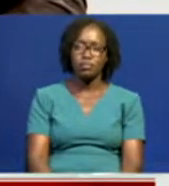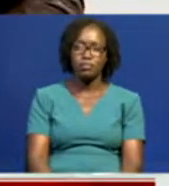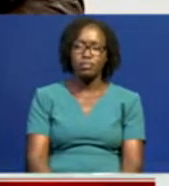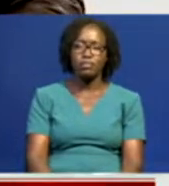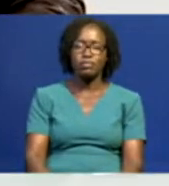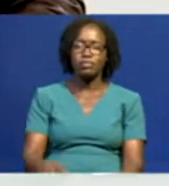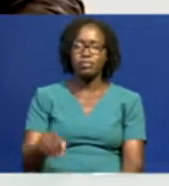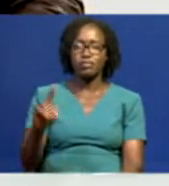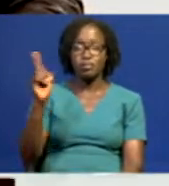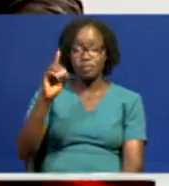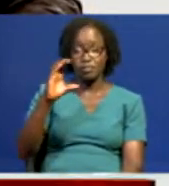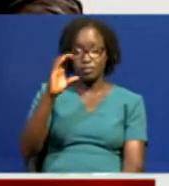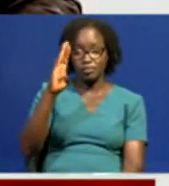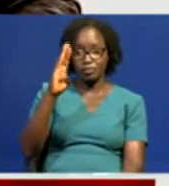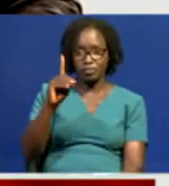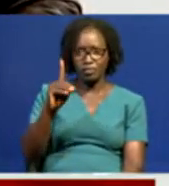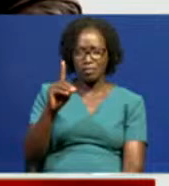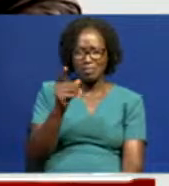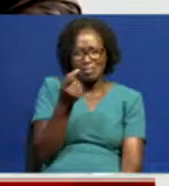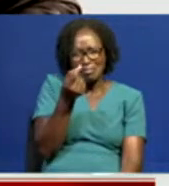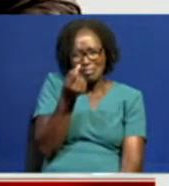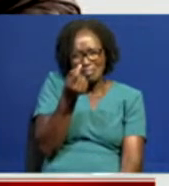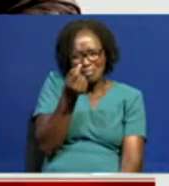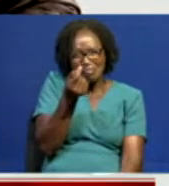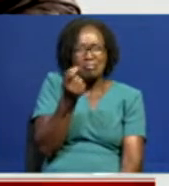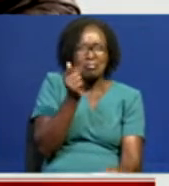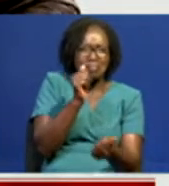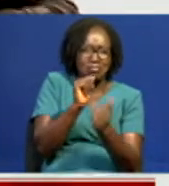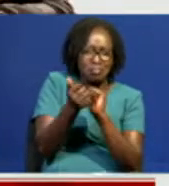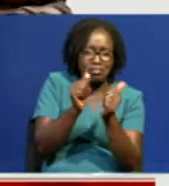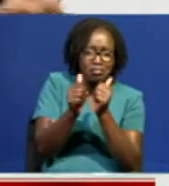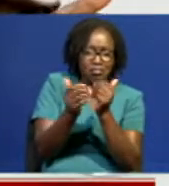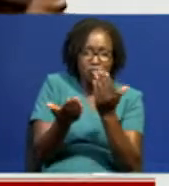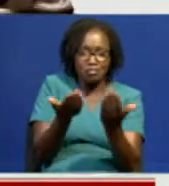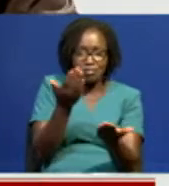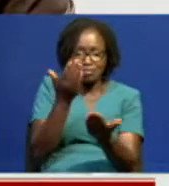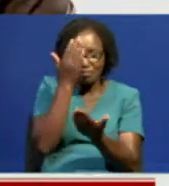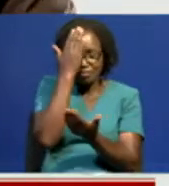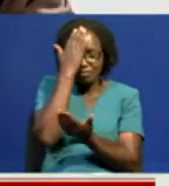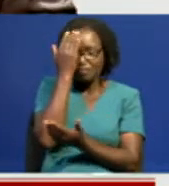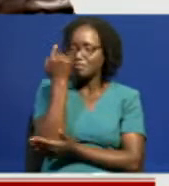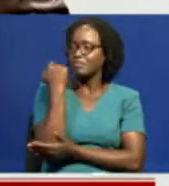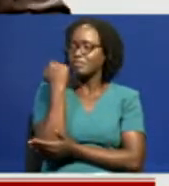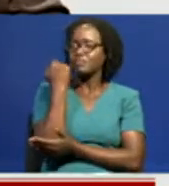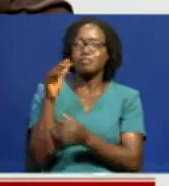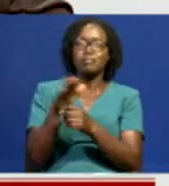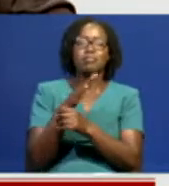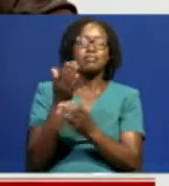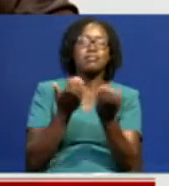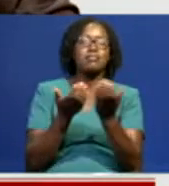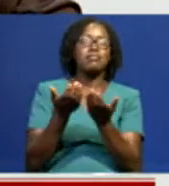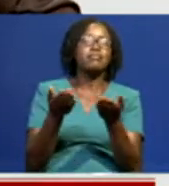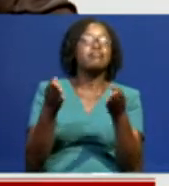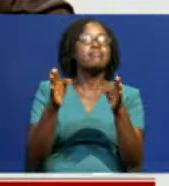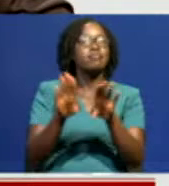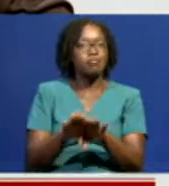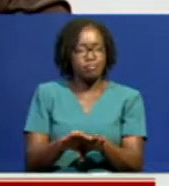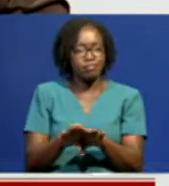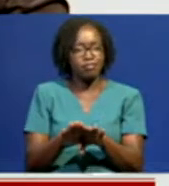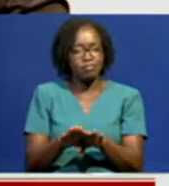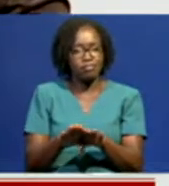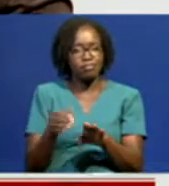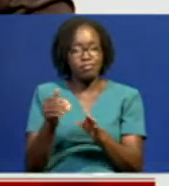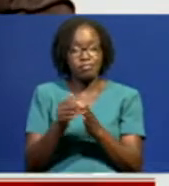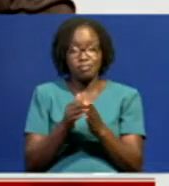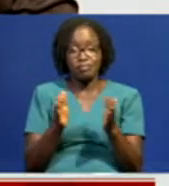Nairobi Central Business District recorded minimum activities today compared to Monday yesterday. Most businesses remained closed, while those that